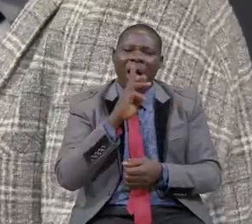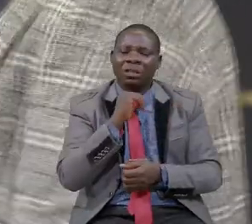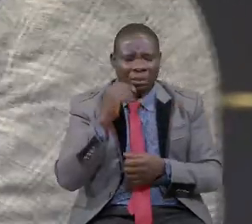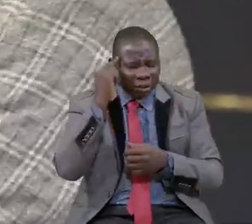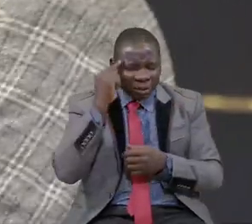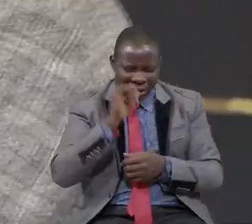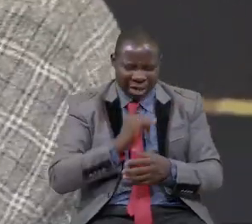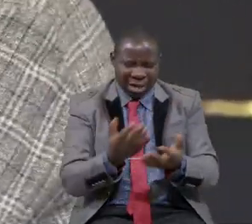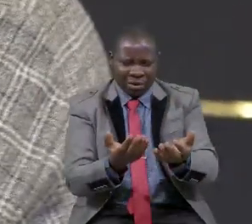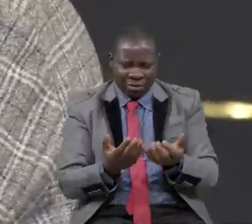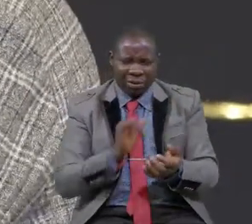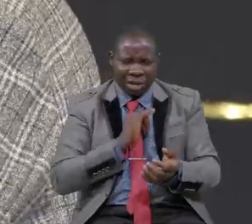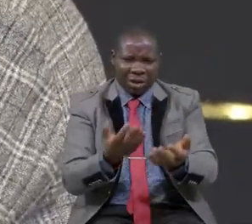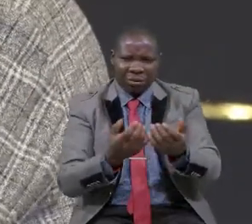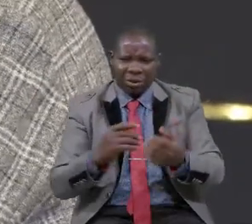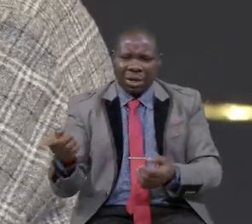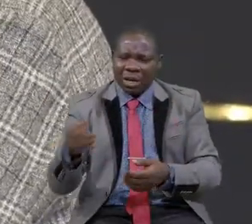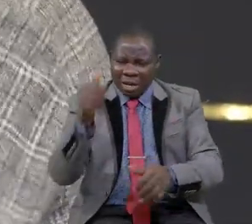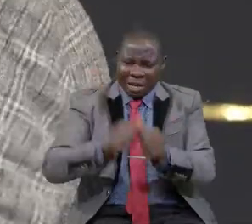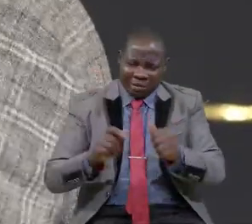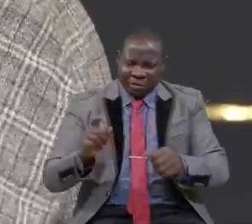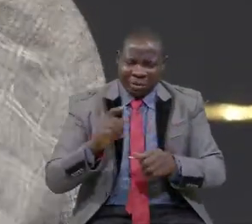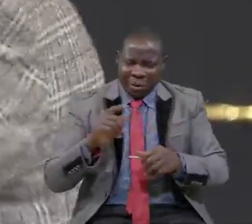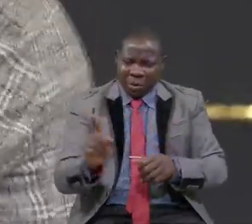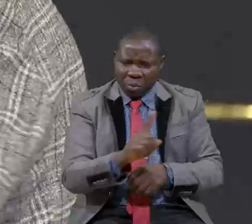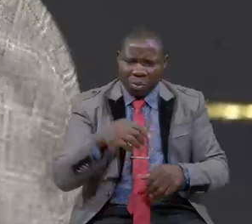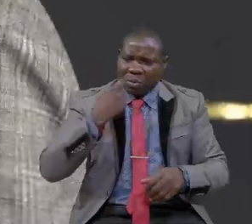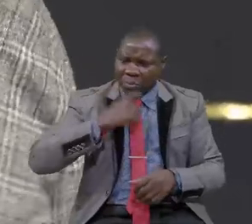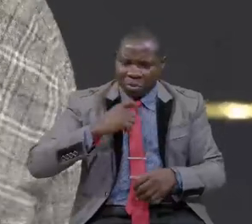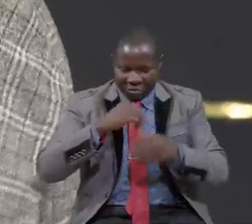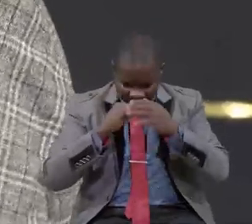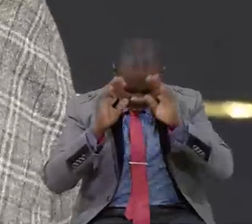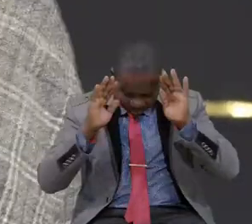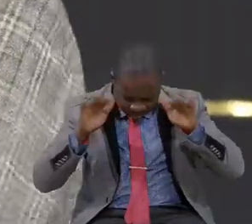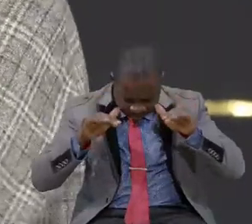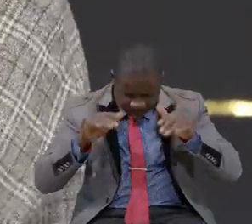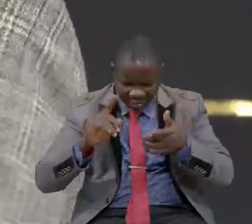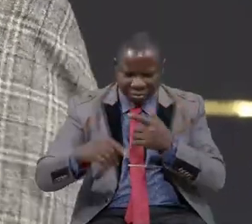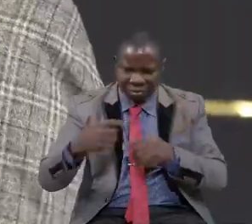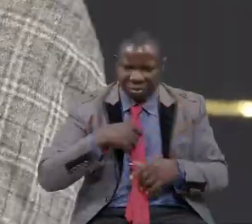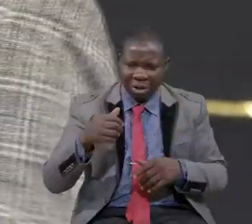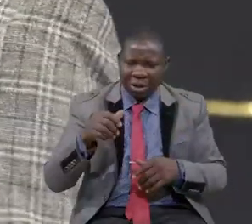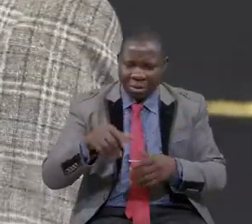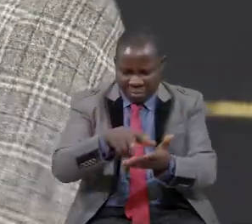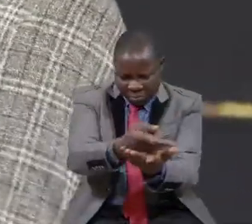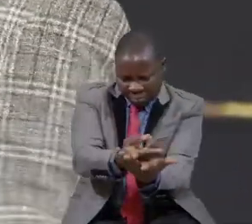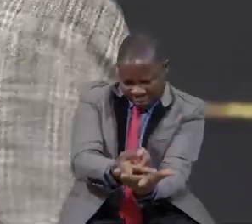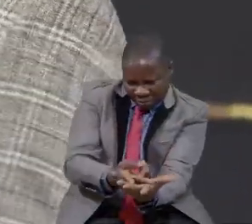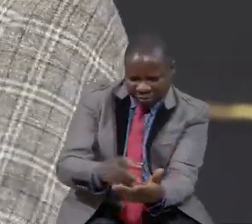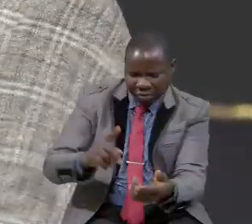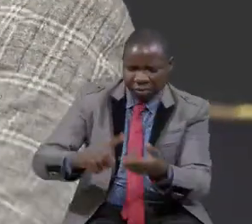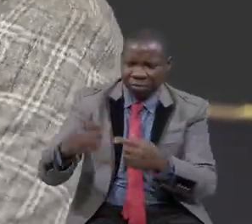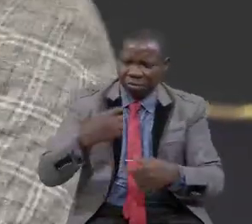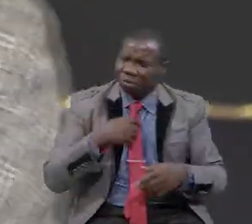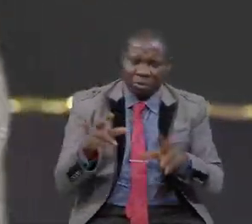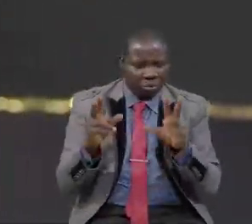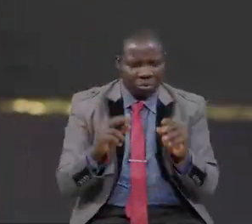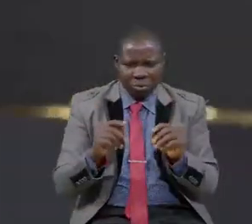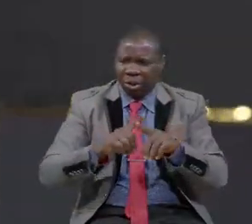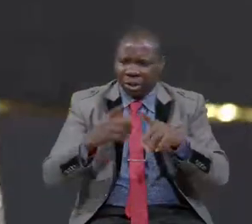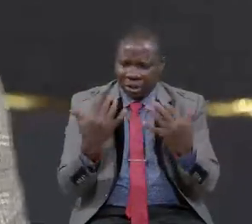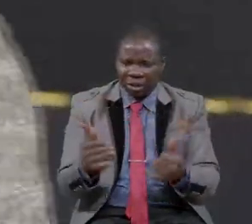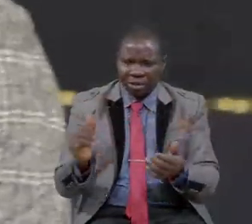They must bend down to me. They must prostrate for me. Even now that you have a change, even if they are